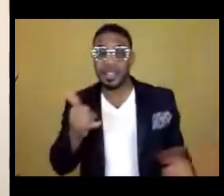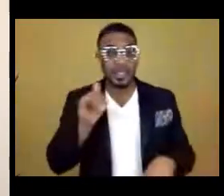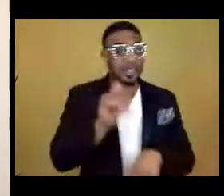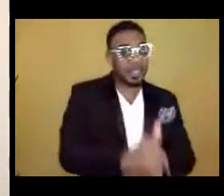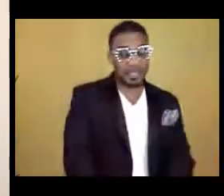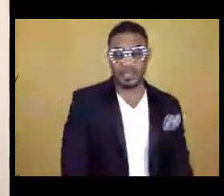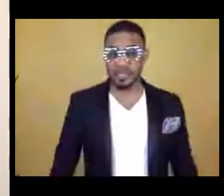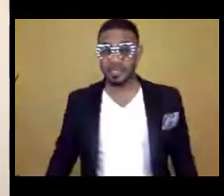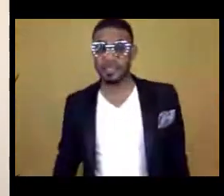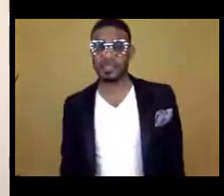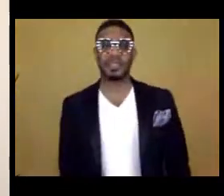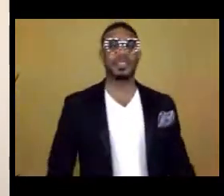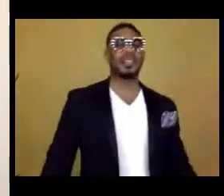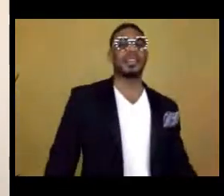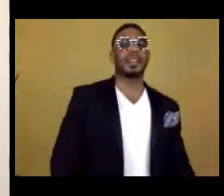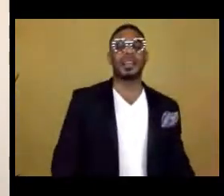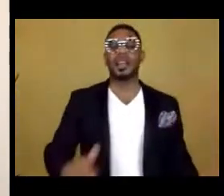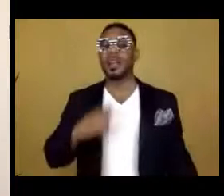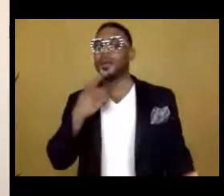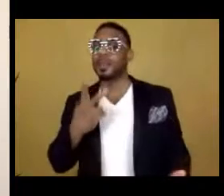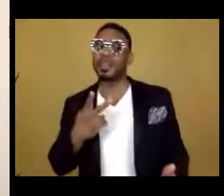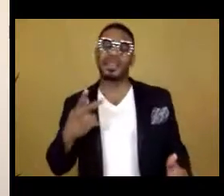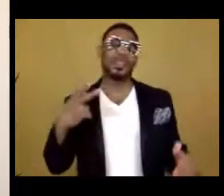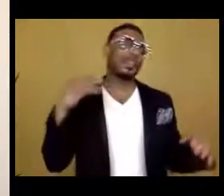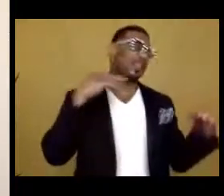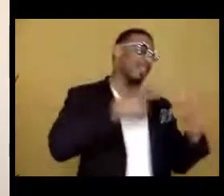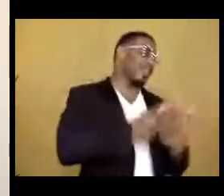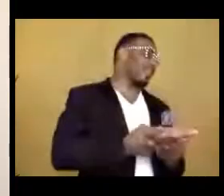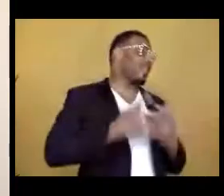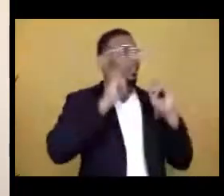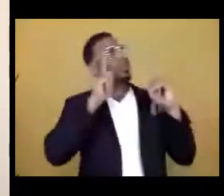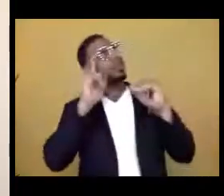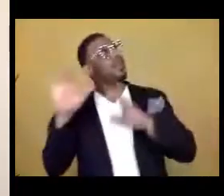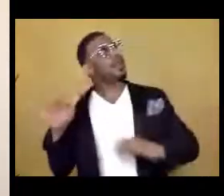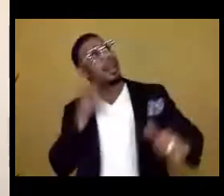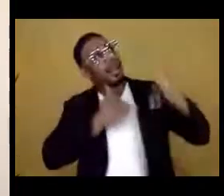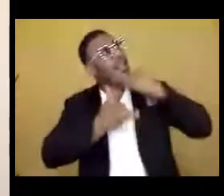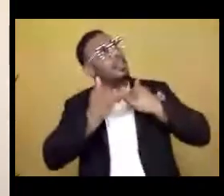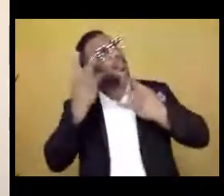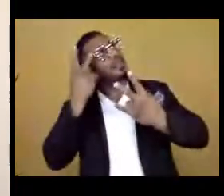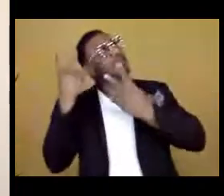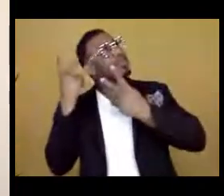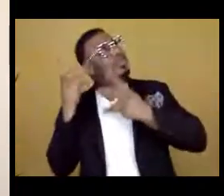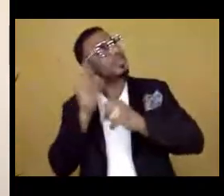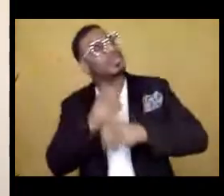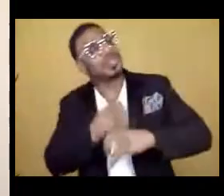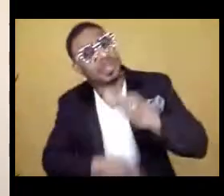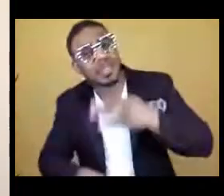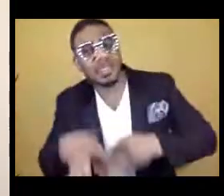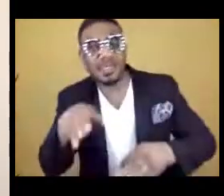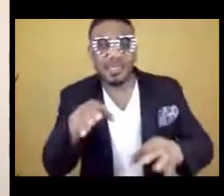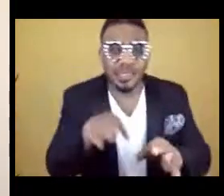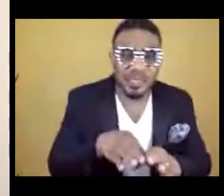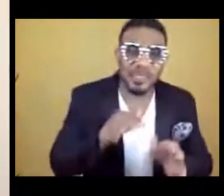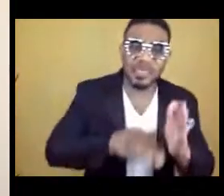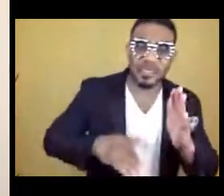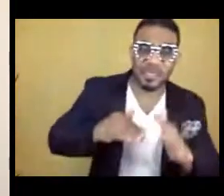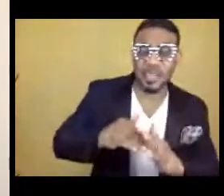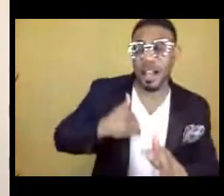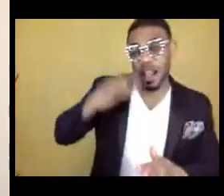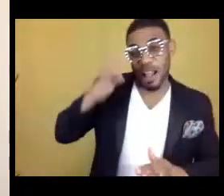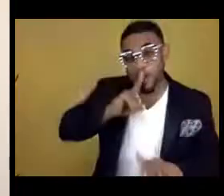tonight. I'll be lying awake, counting all the mistakes I made, replaying fights. I know I'll